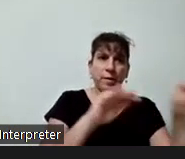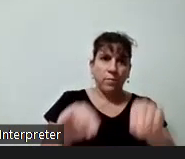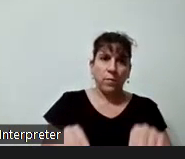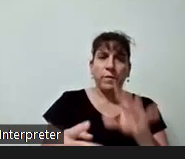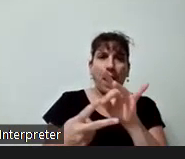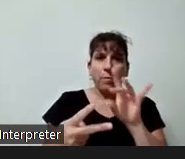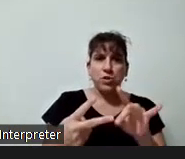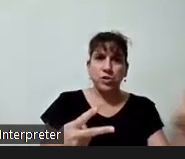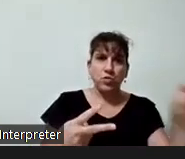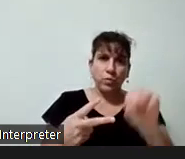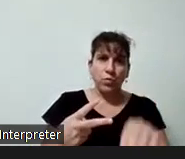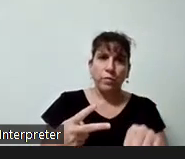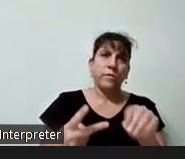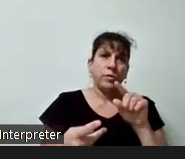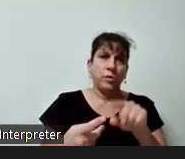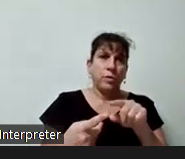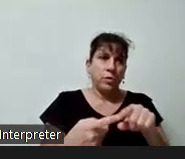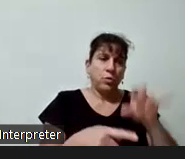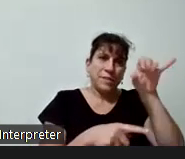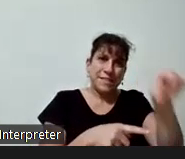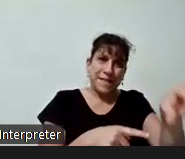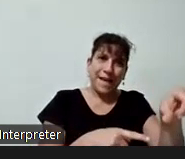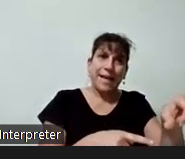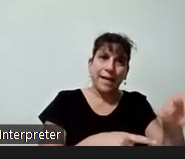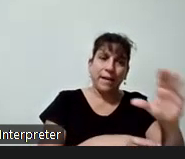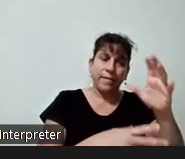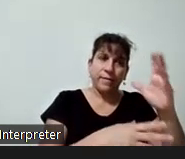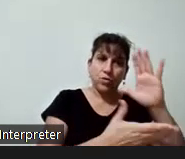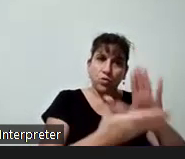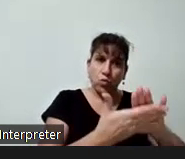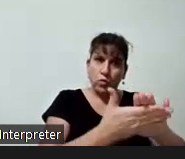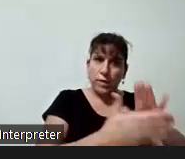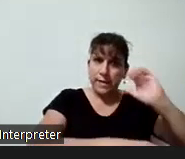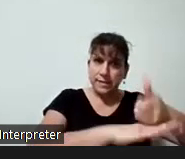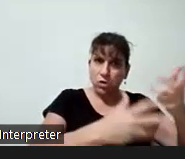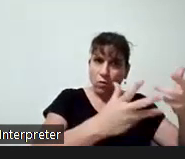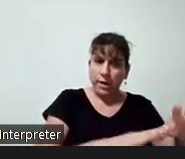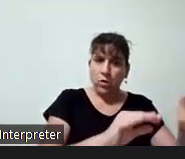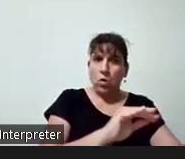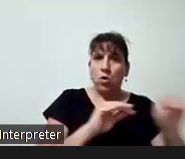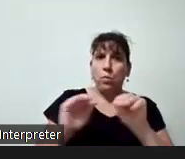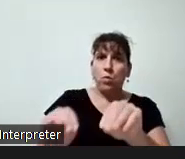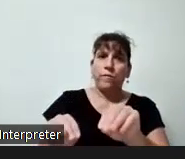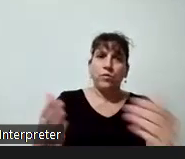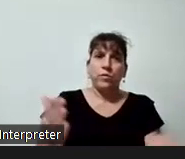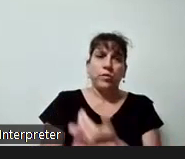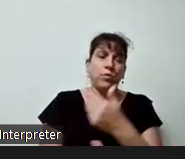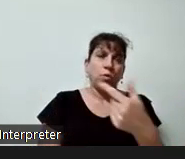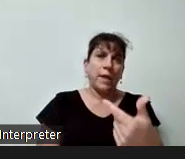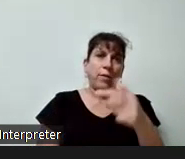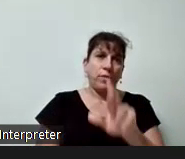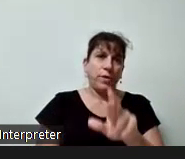to relocate to either to retain and stay at the existing school that they're at, or to move to the new Glenridge Middle